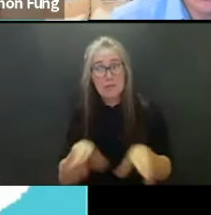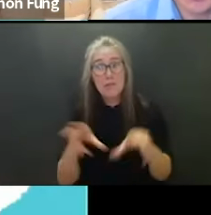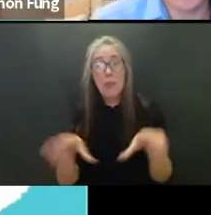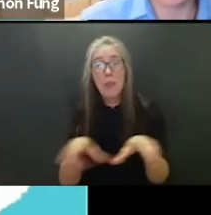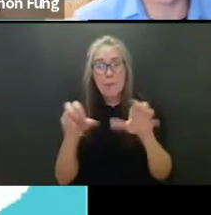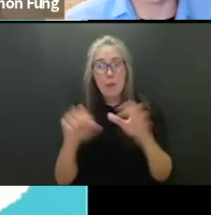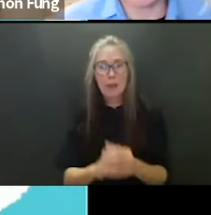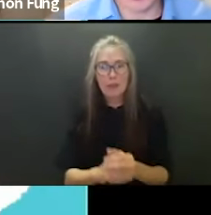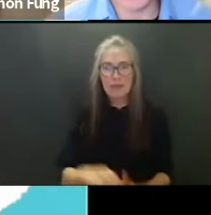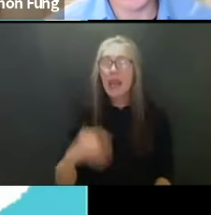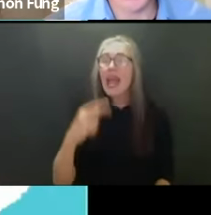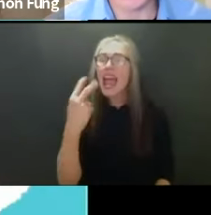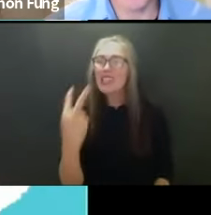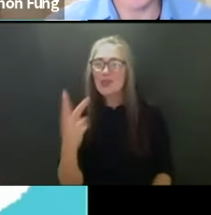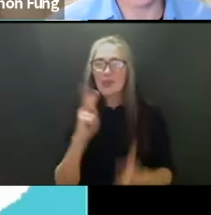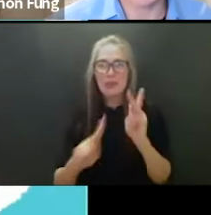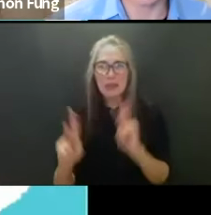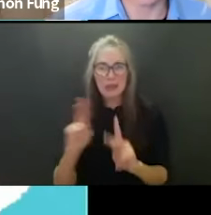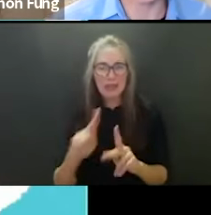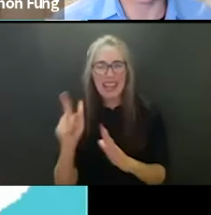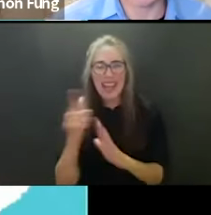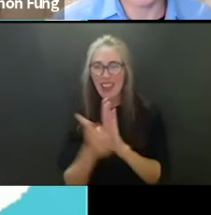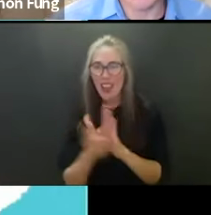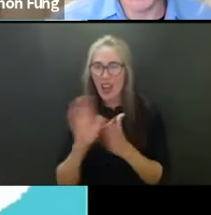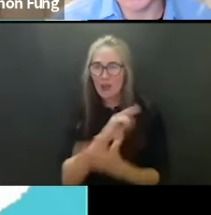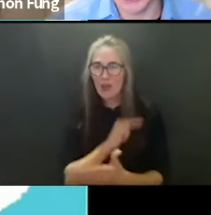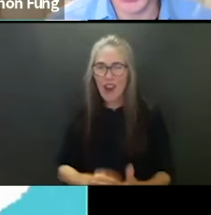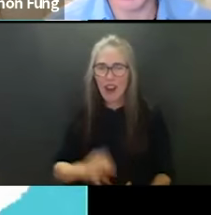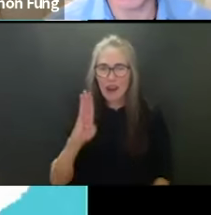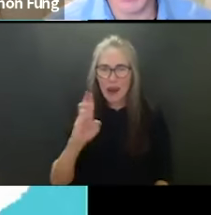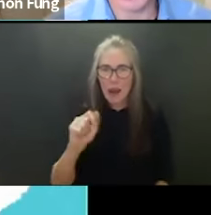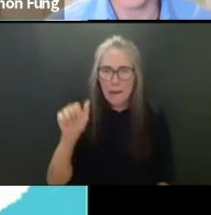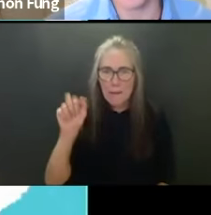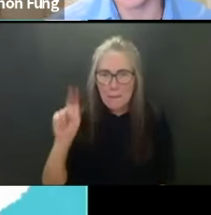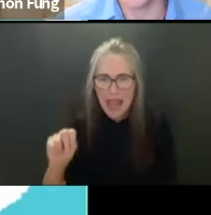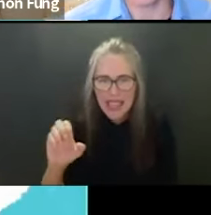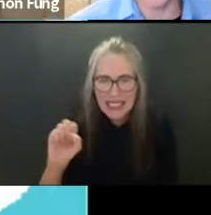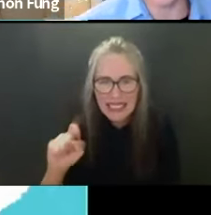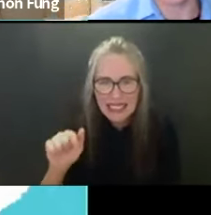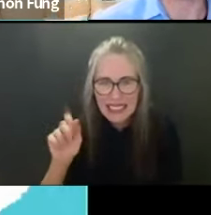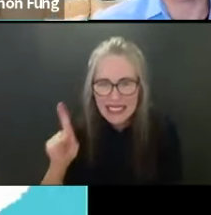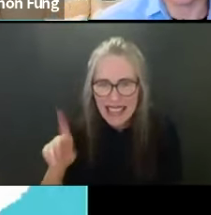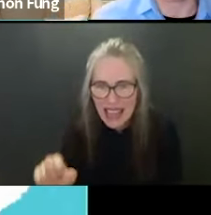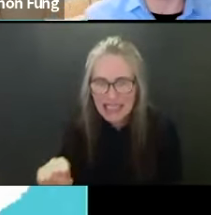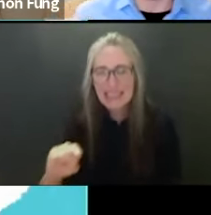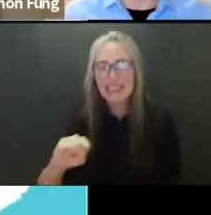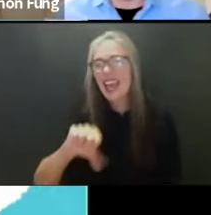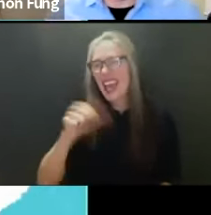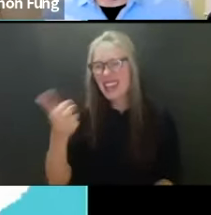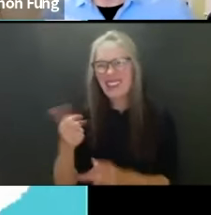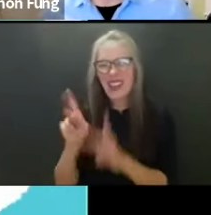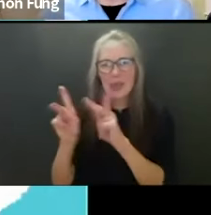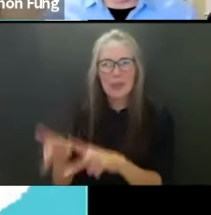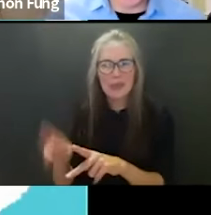And a couple colleagues of mine over at the law school Ben Sacks and Sharon Block have written this great they led a great project